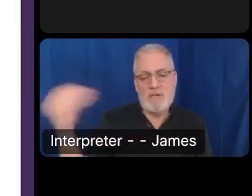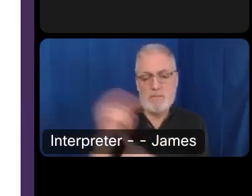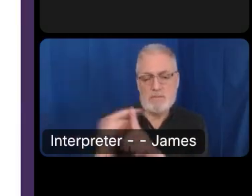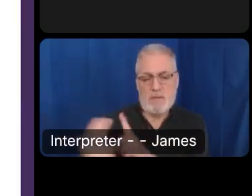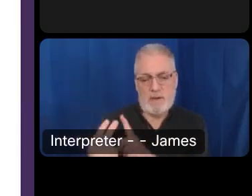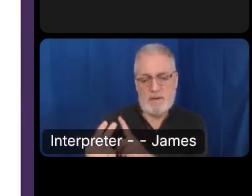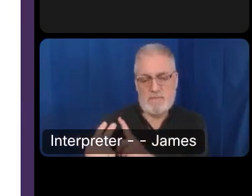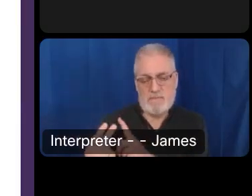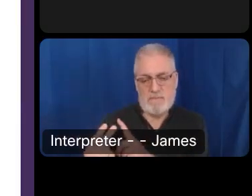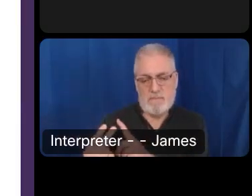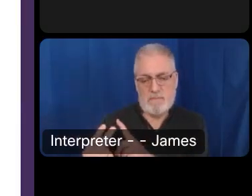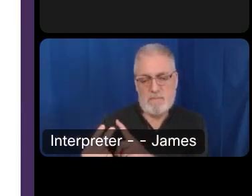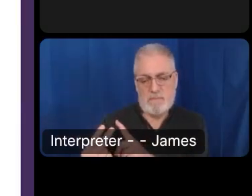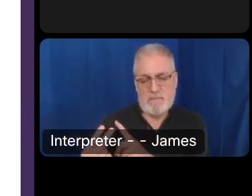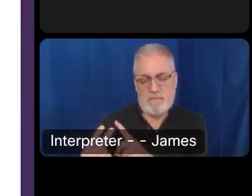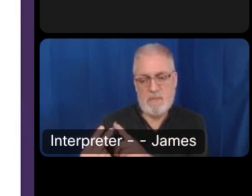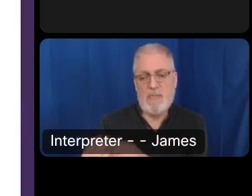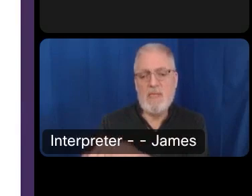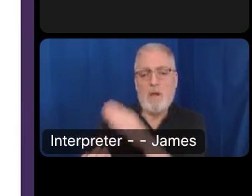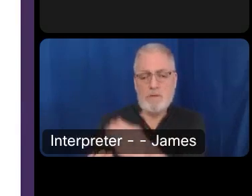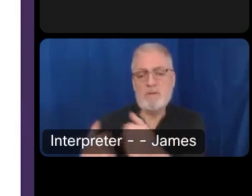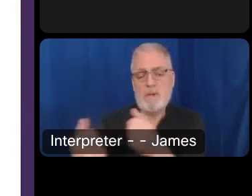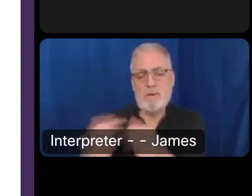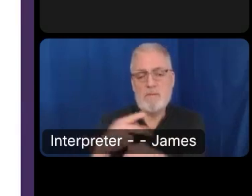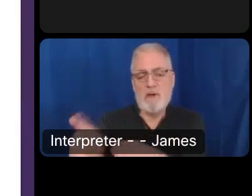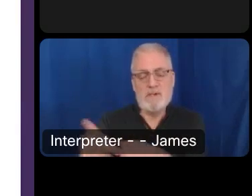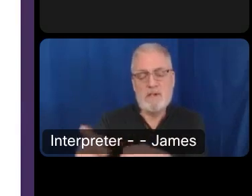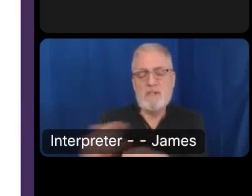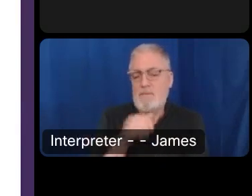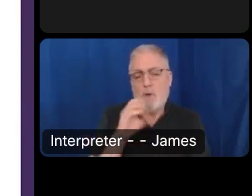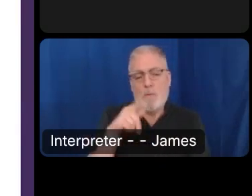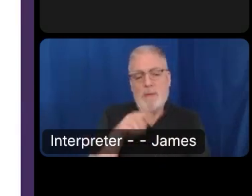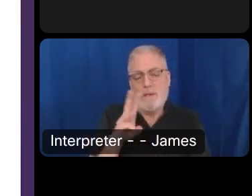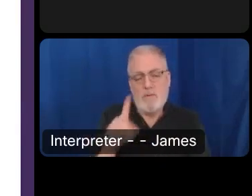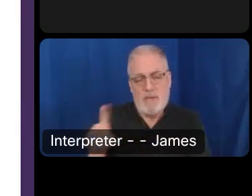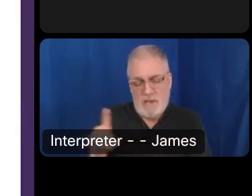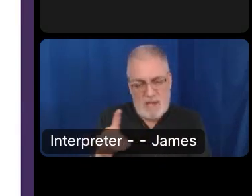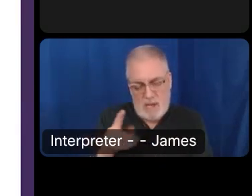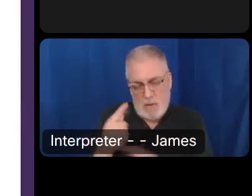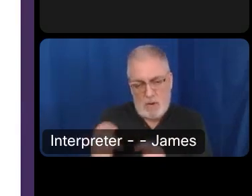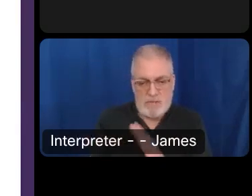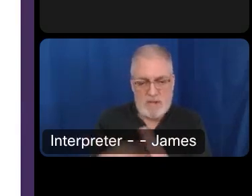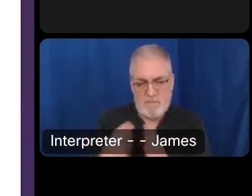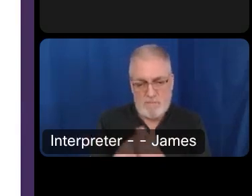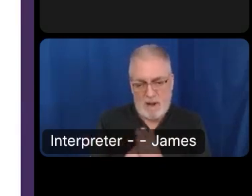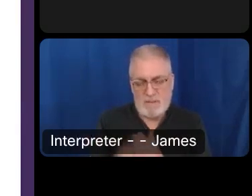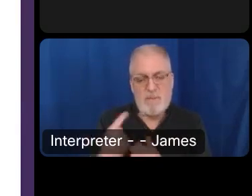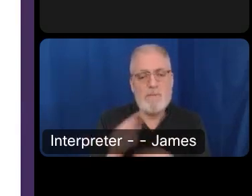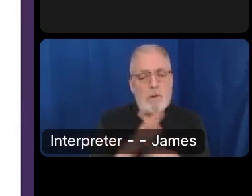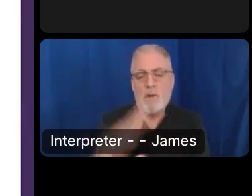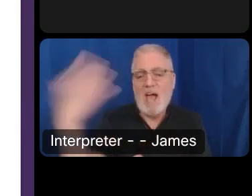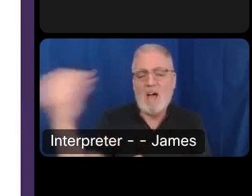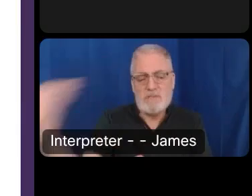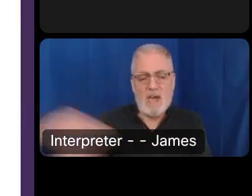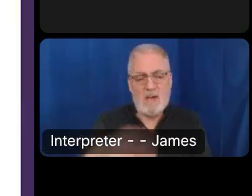professional standpoint, not from OPWD. And I don't mean this, but trying to save money. But really do it the right way so it's meaningful